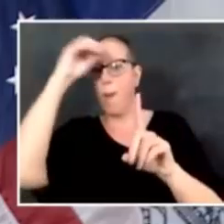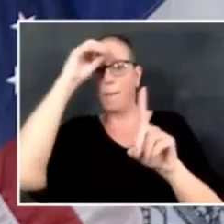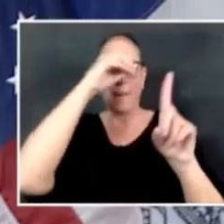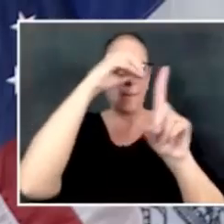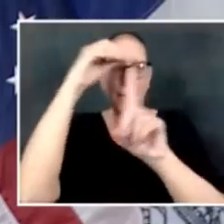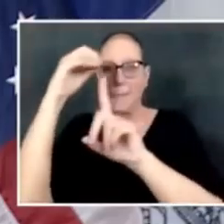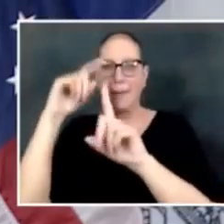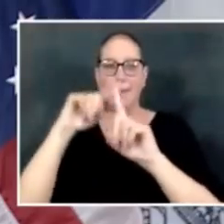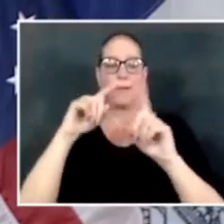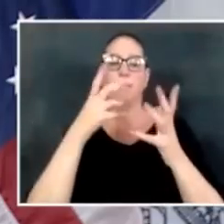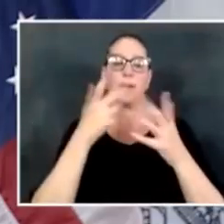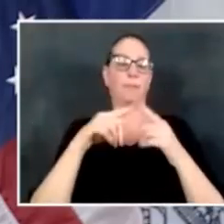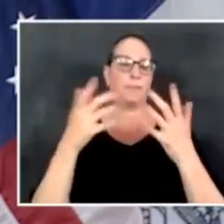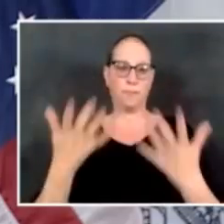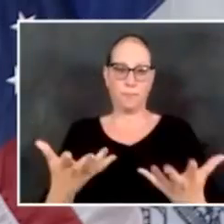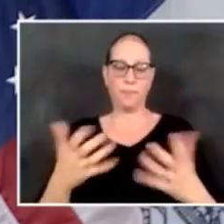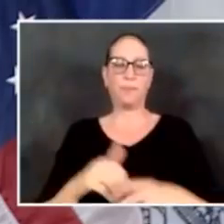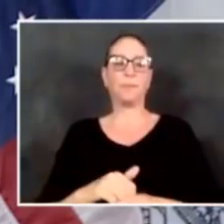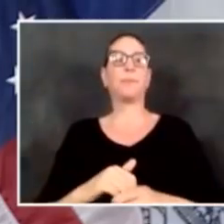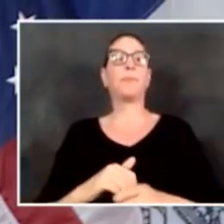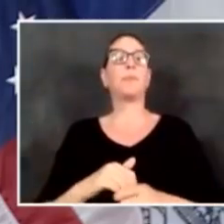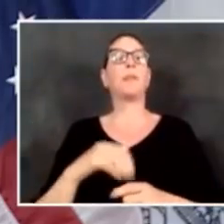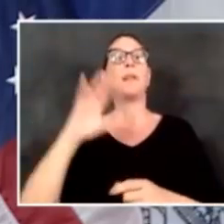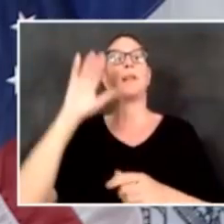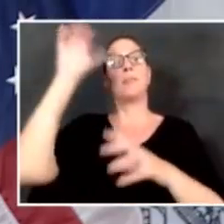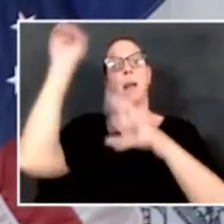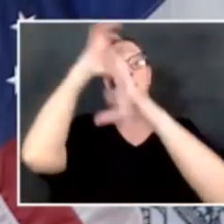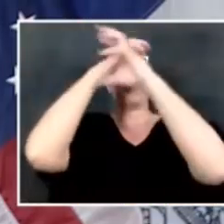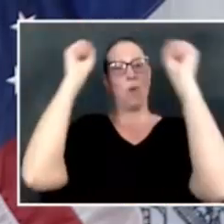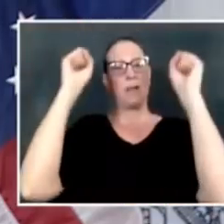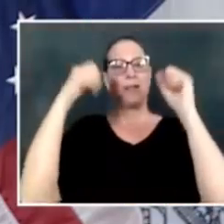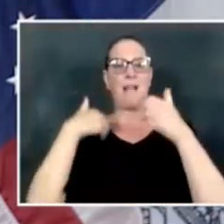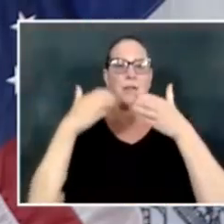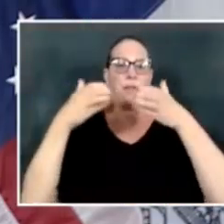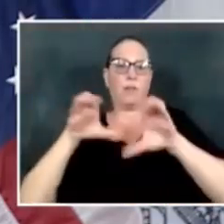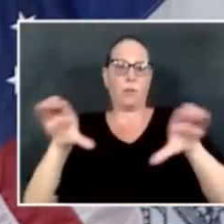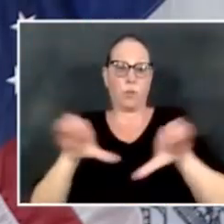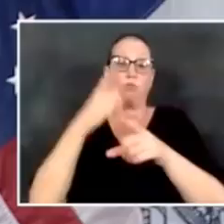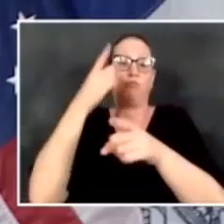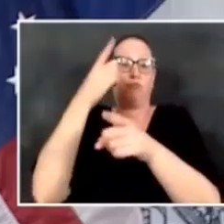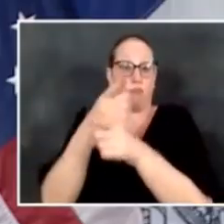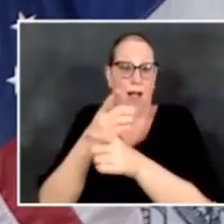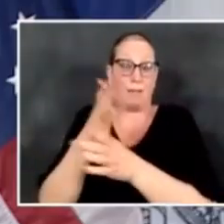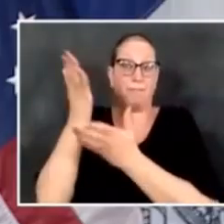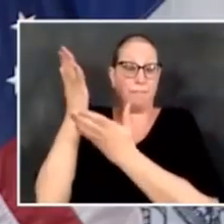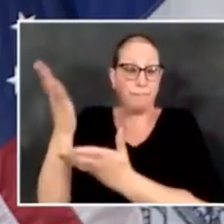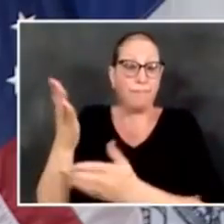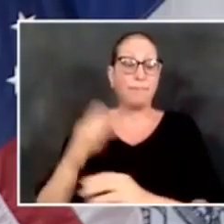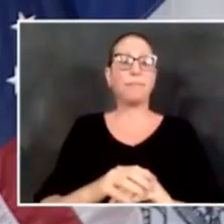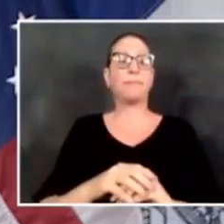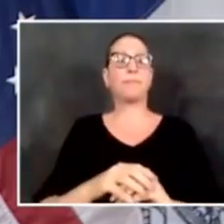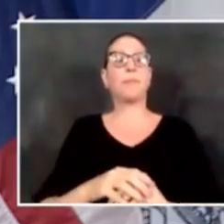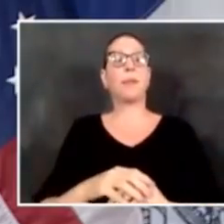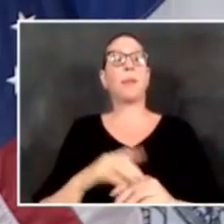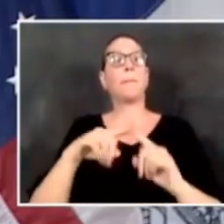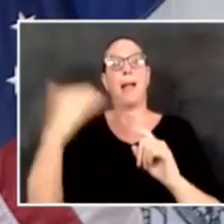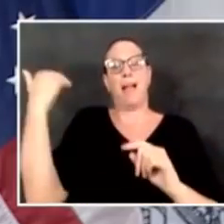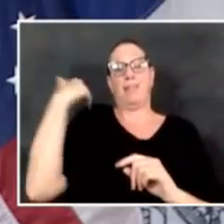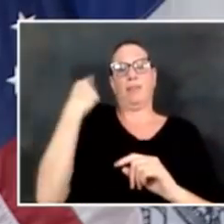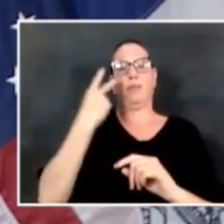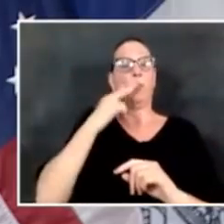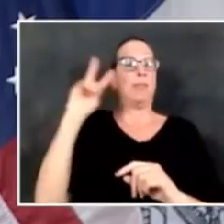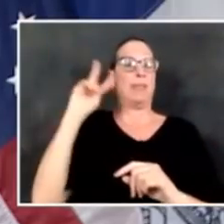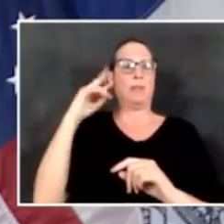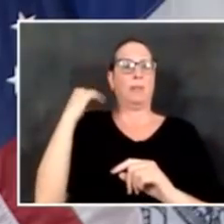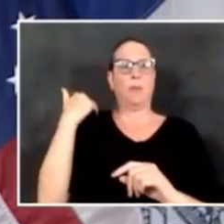thing. But what some of these people are saying is absolutely the wrong thing. And I hope when you hear it, you're as angry as I am. We're not gonna allow